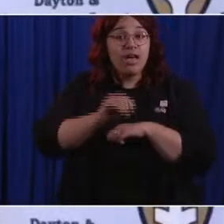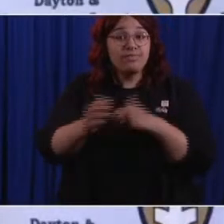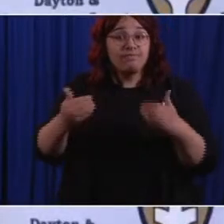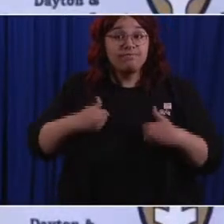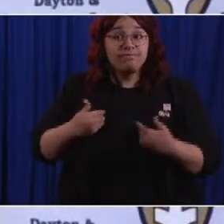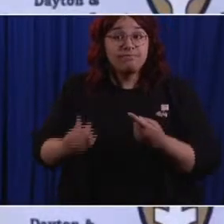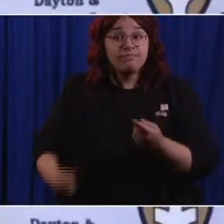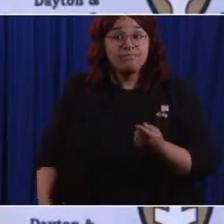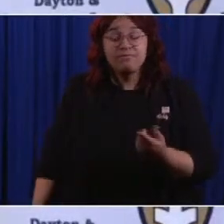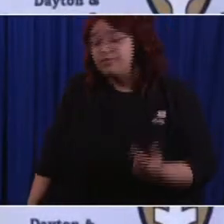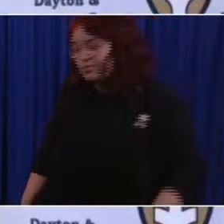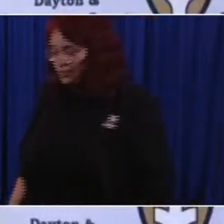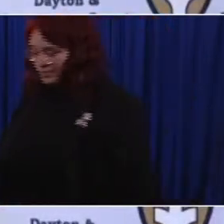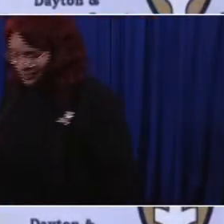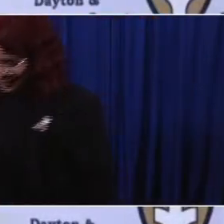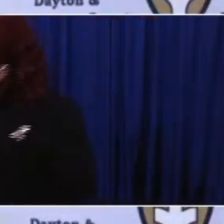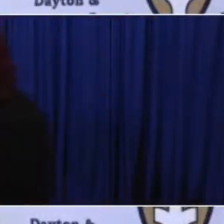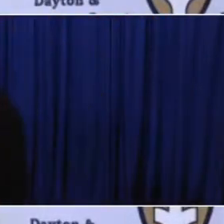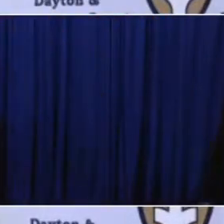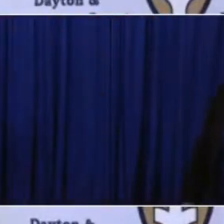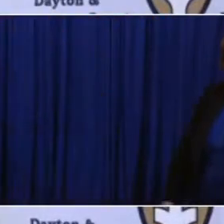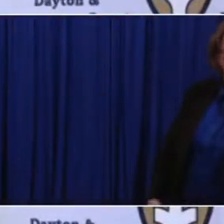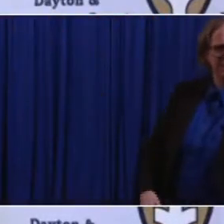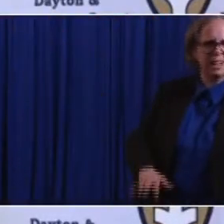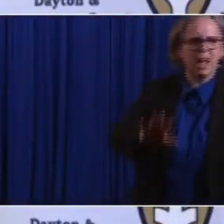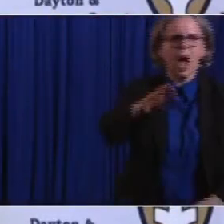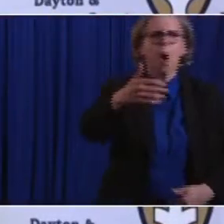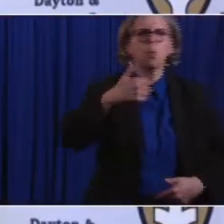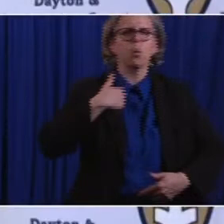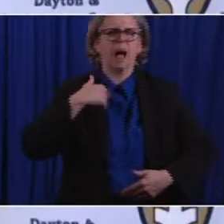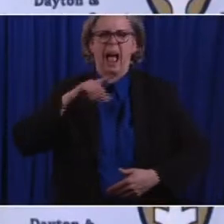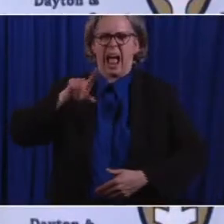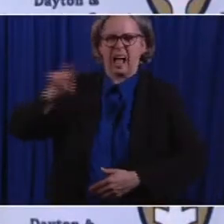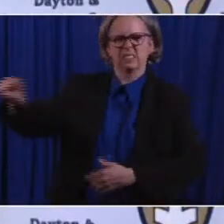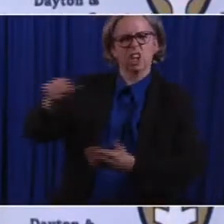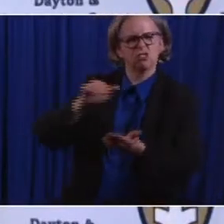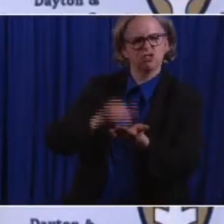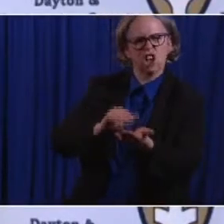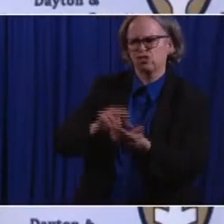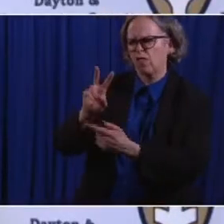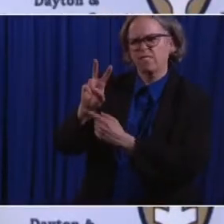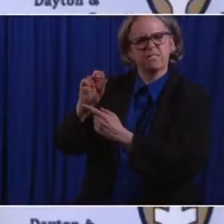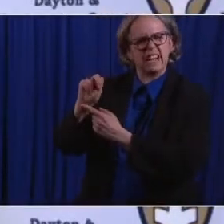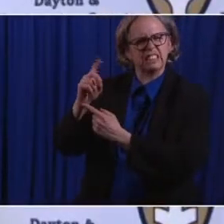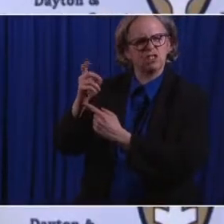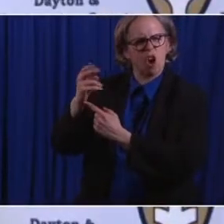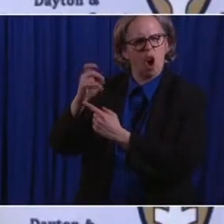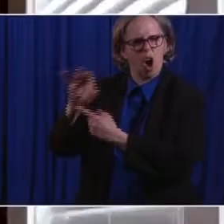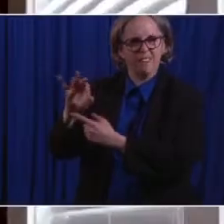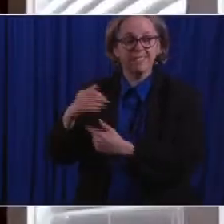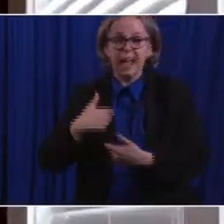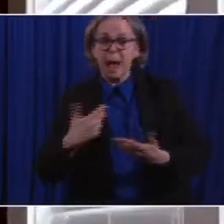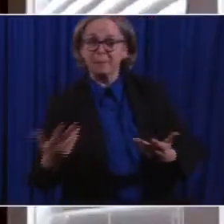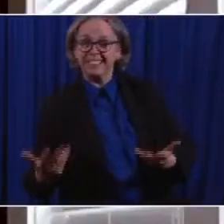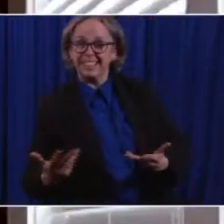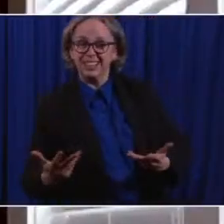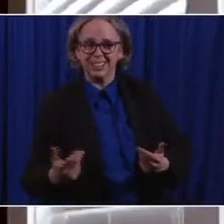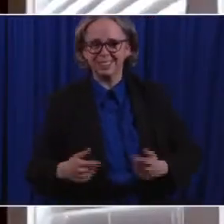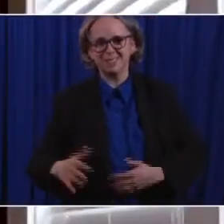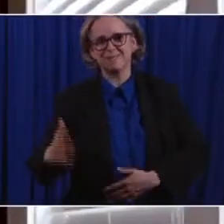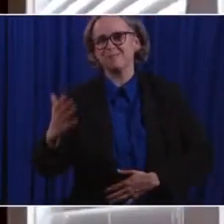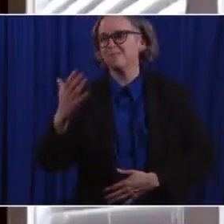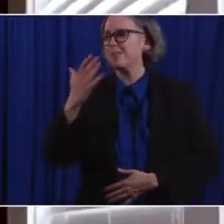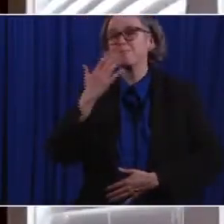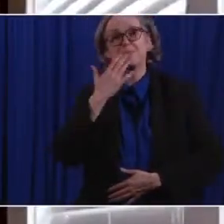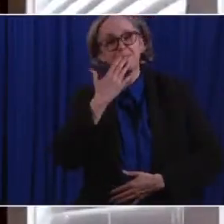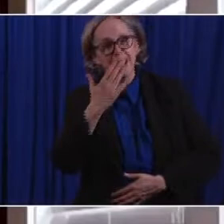Dr. Vanderhoff, see if doctor's still on here. Yes, Governor, I am, and thank you for